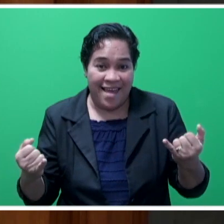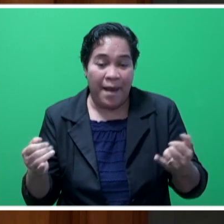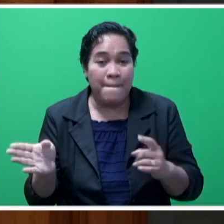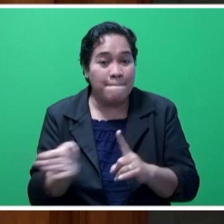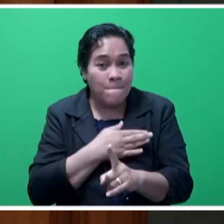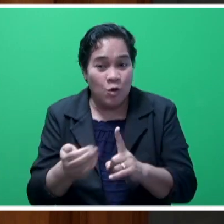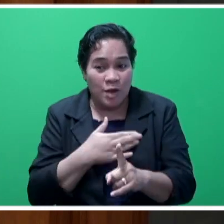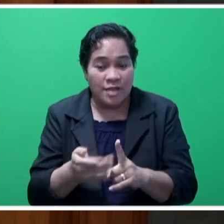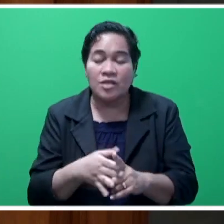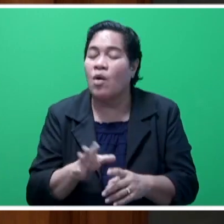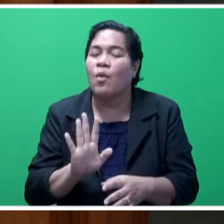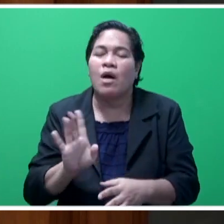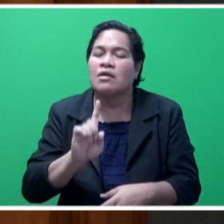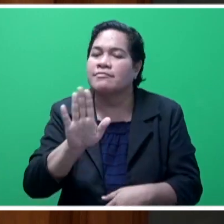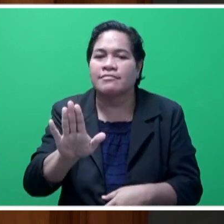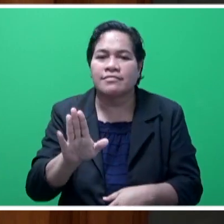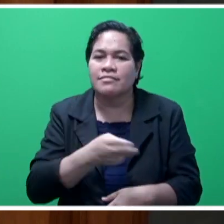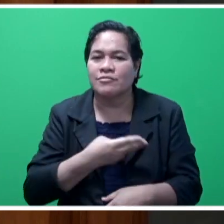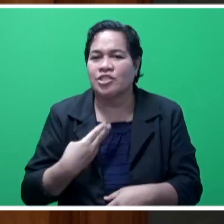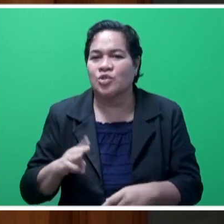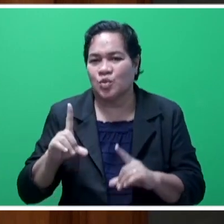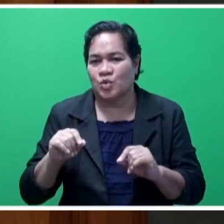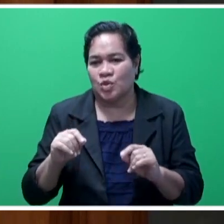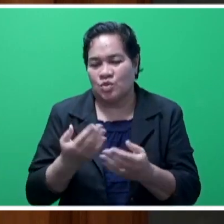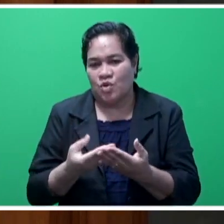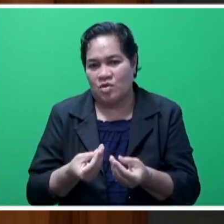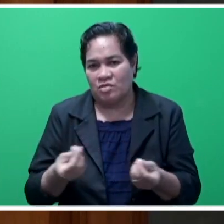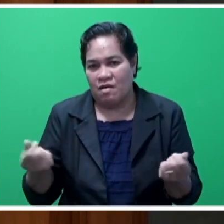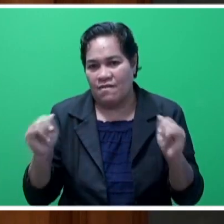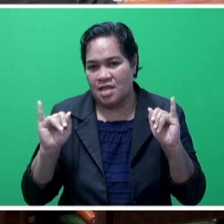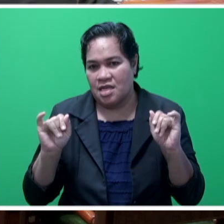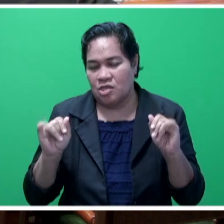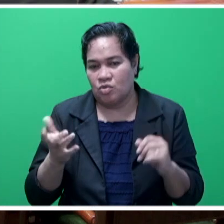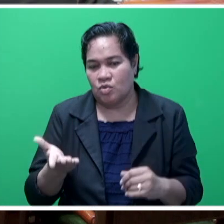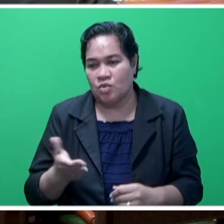the ministry is doing to deal with that issue. Thank you.